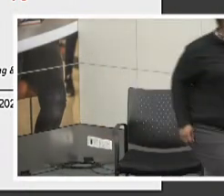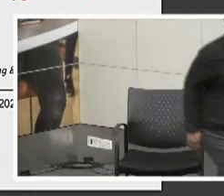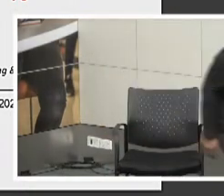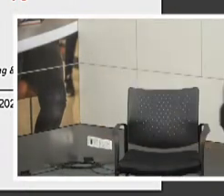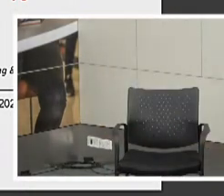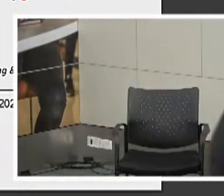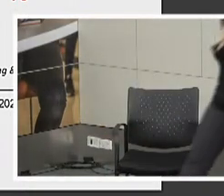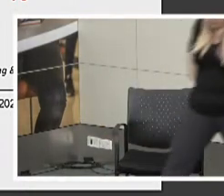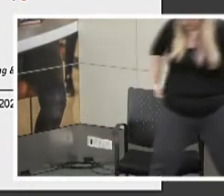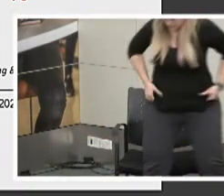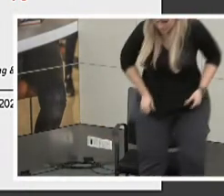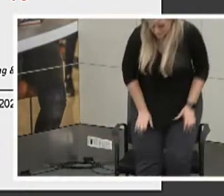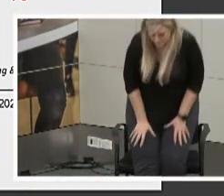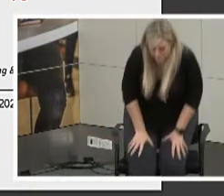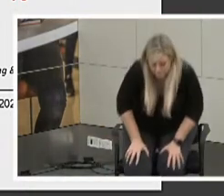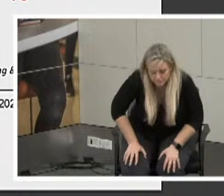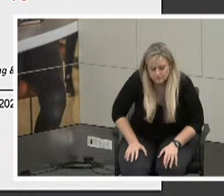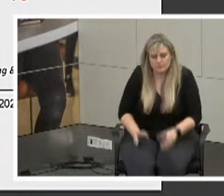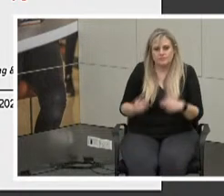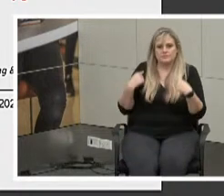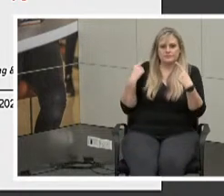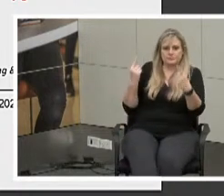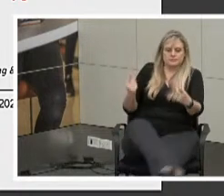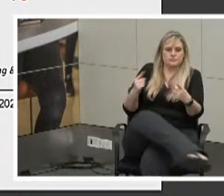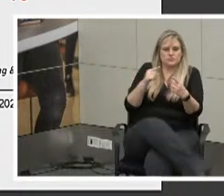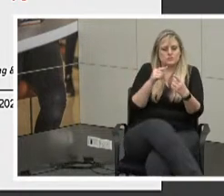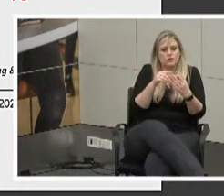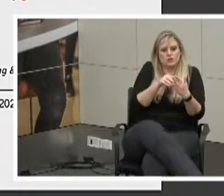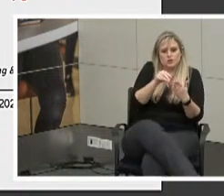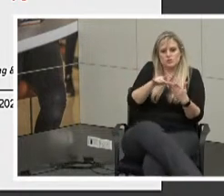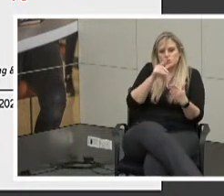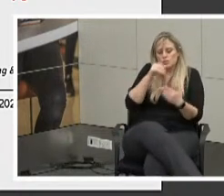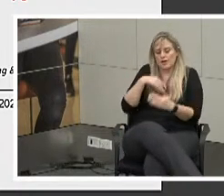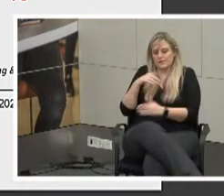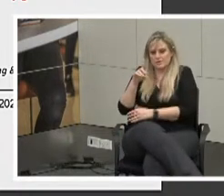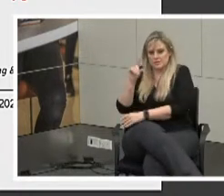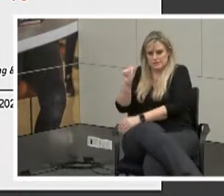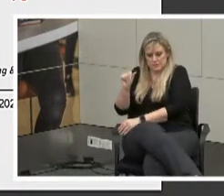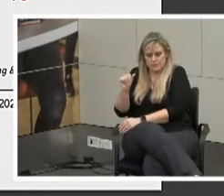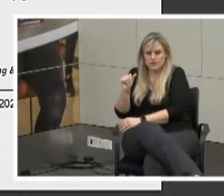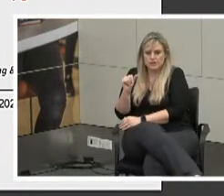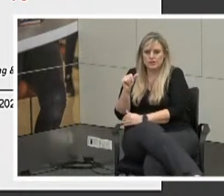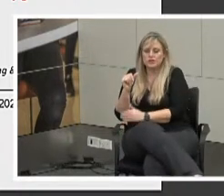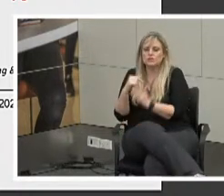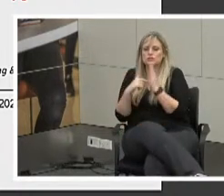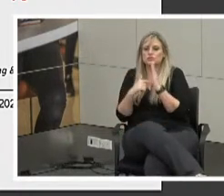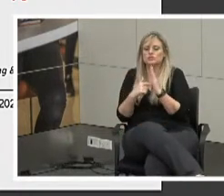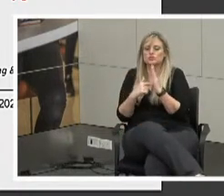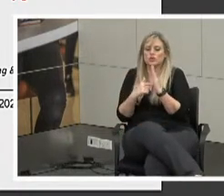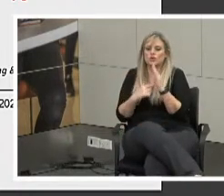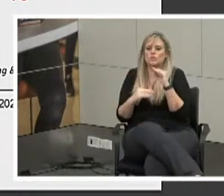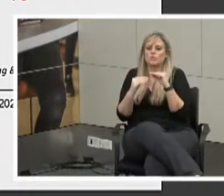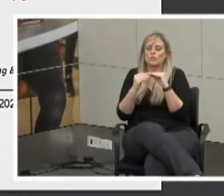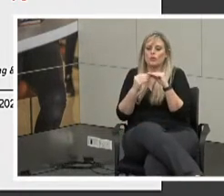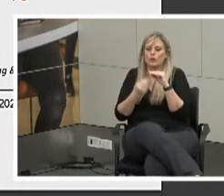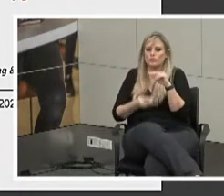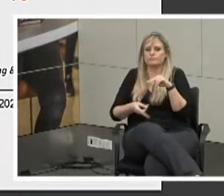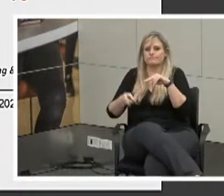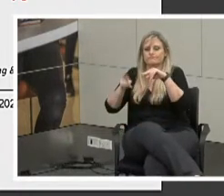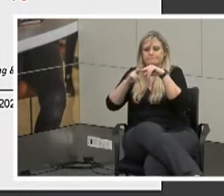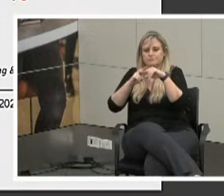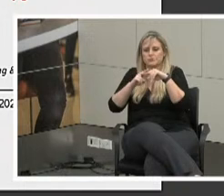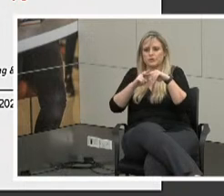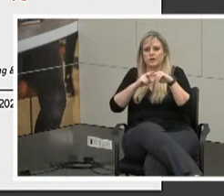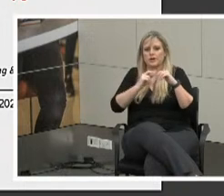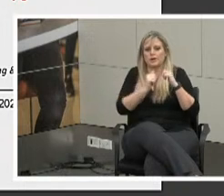um students with disabilities show higher gains in the growth category of star versus the meats category